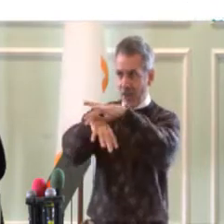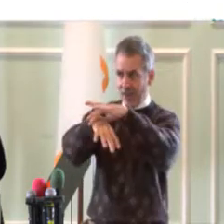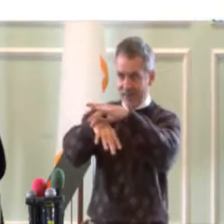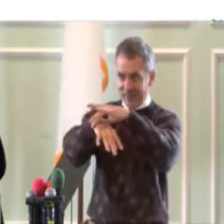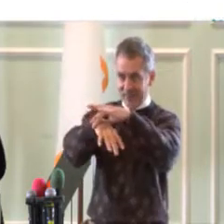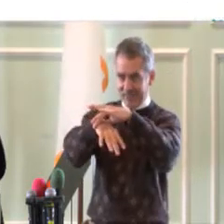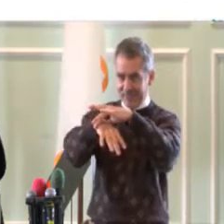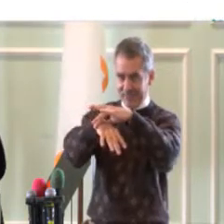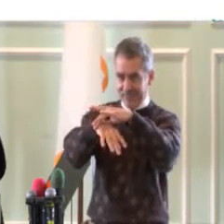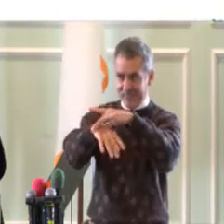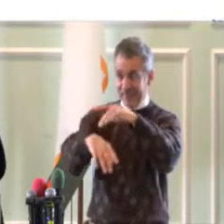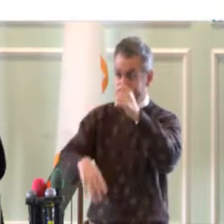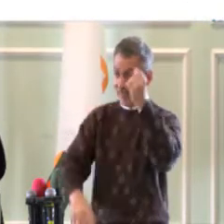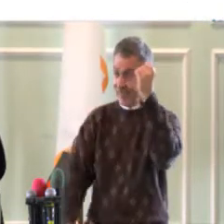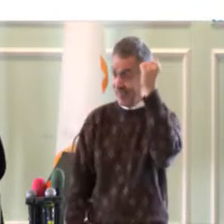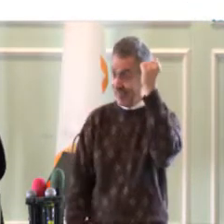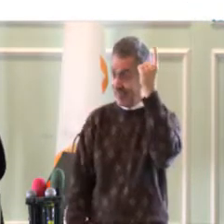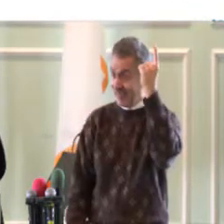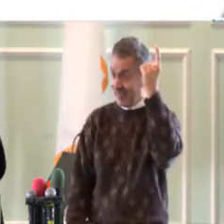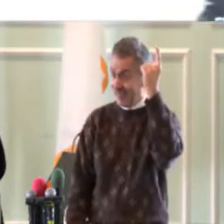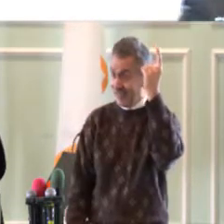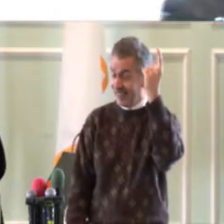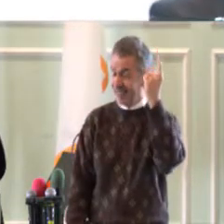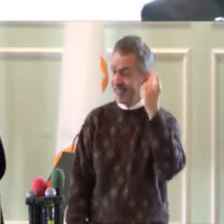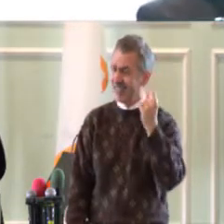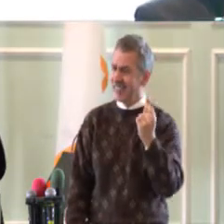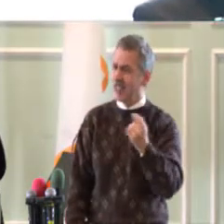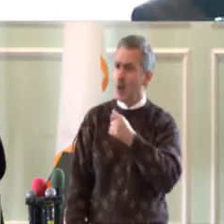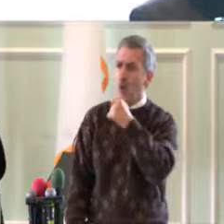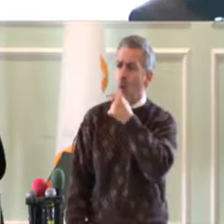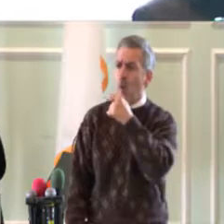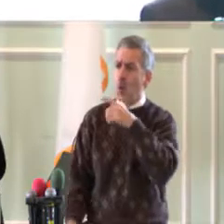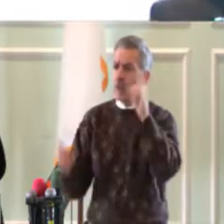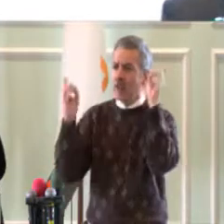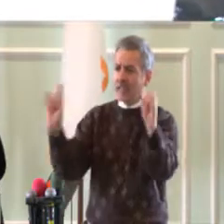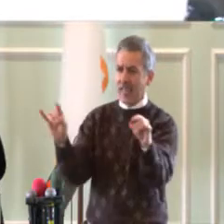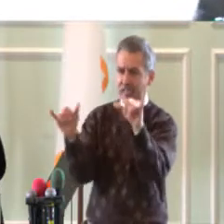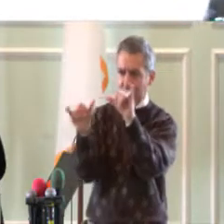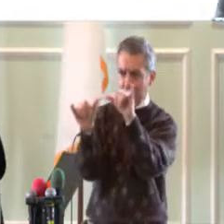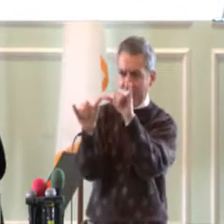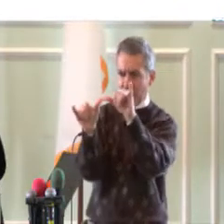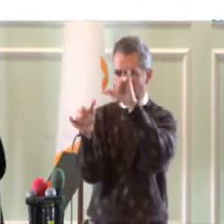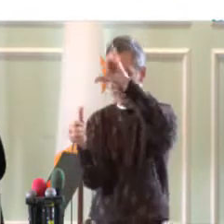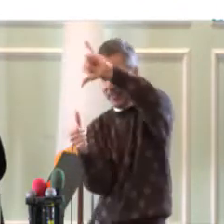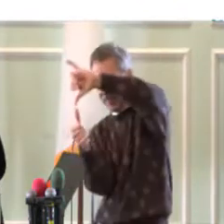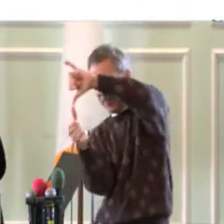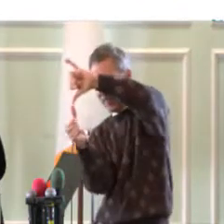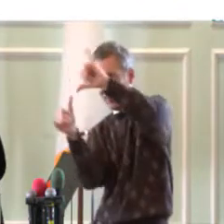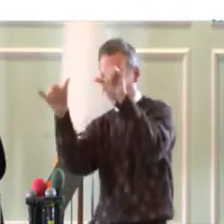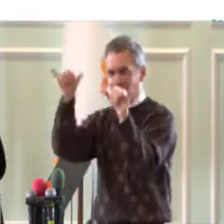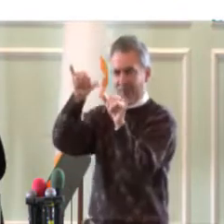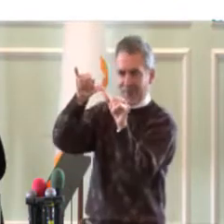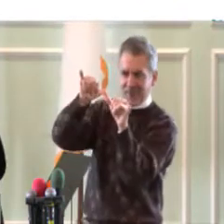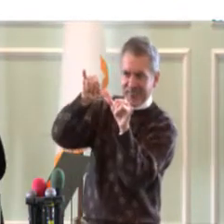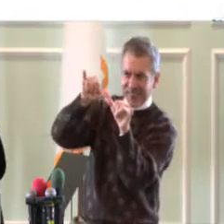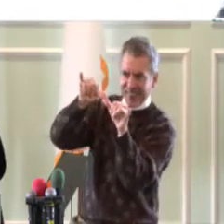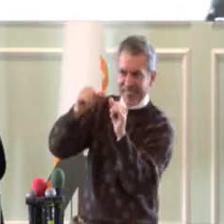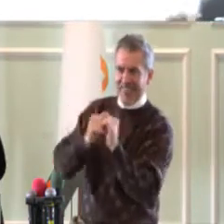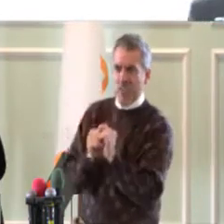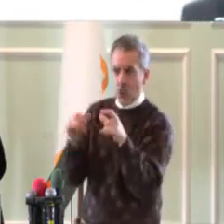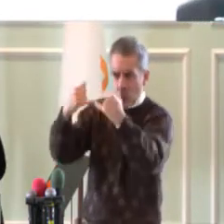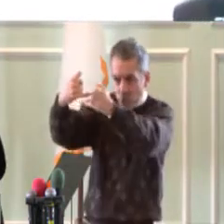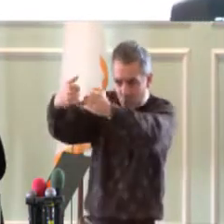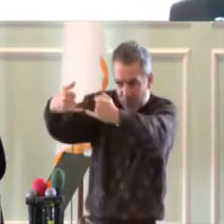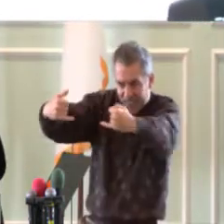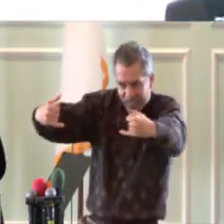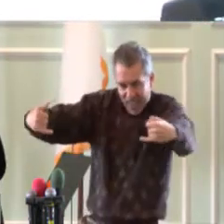have understanding." Verse 5, "Who determined its measurements? Surely you know. Or who stretched the line